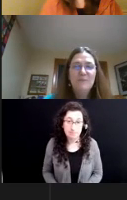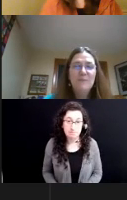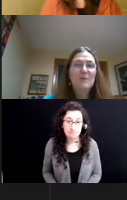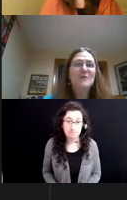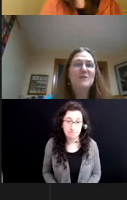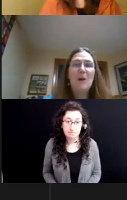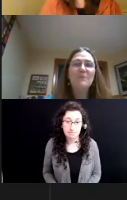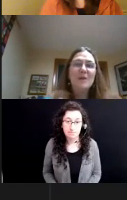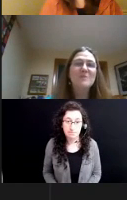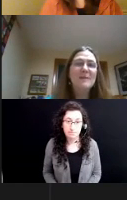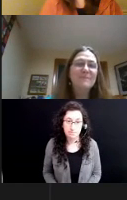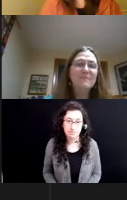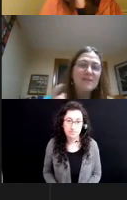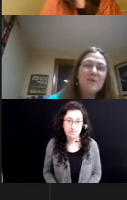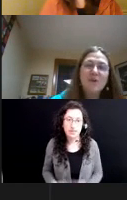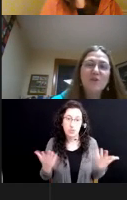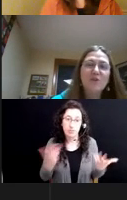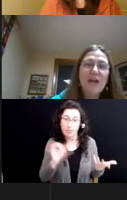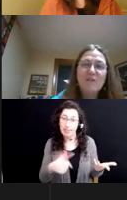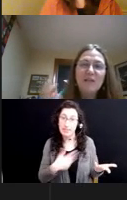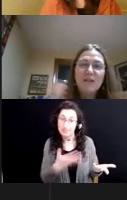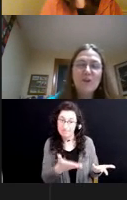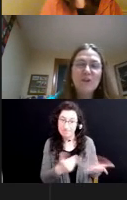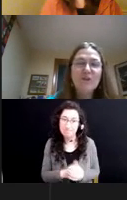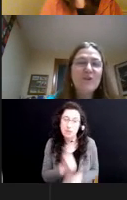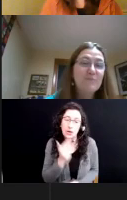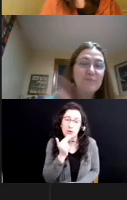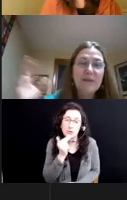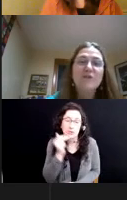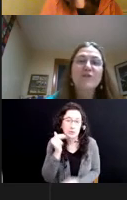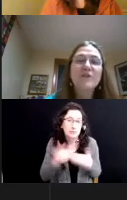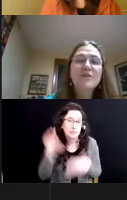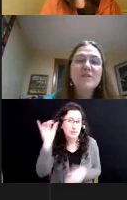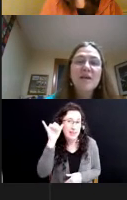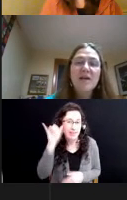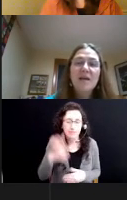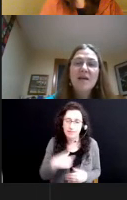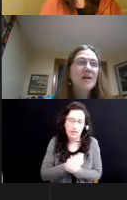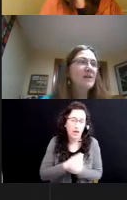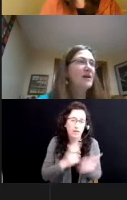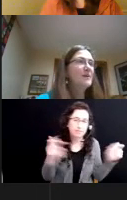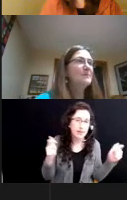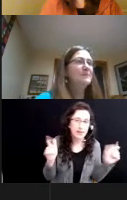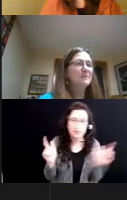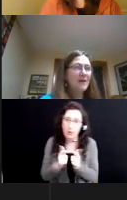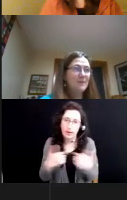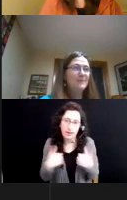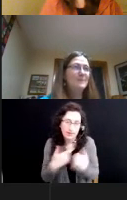And one more, I'm going to stop. So that's me. It's me with a cute little calf. I like all the little big and little critters. And